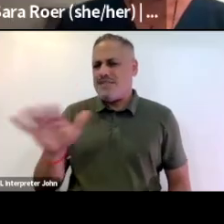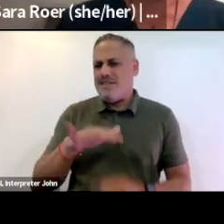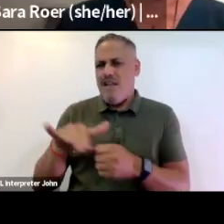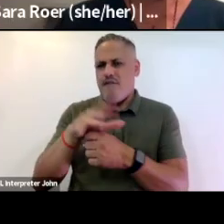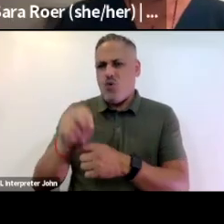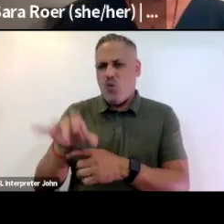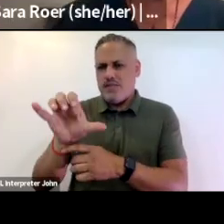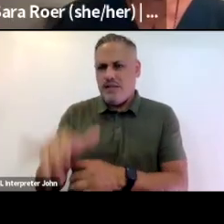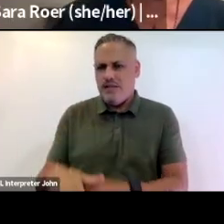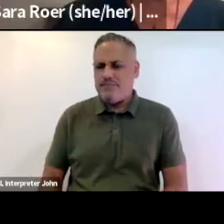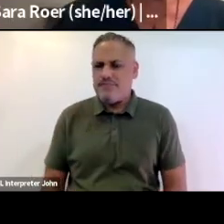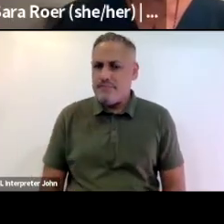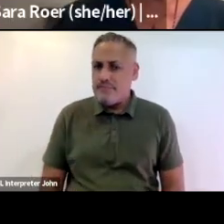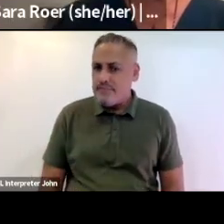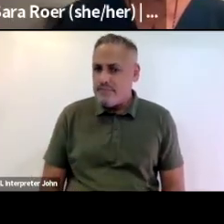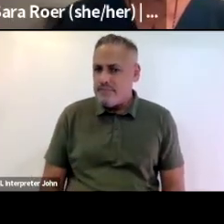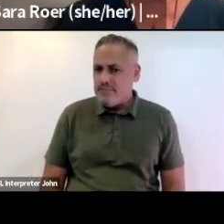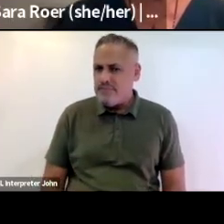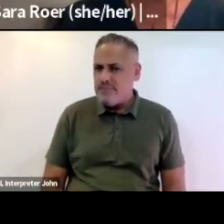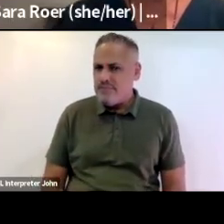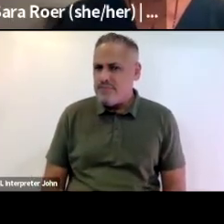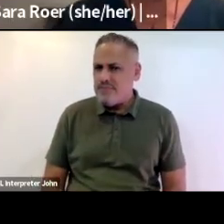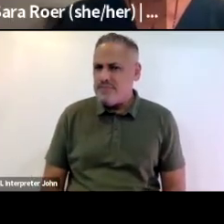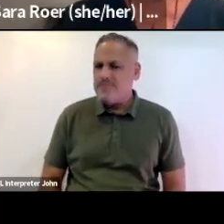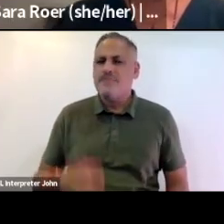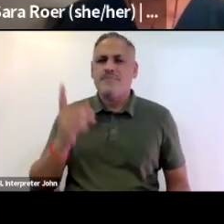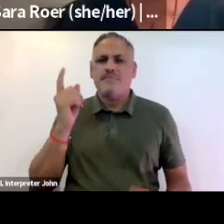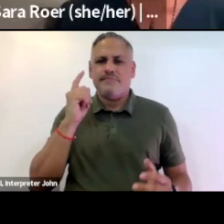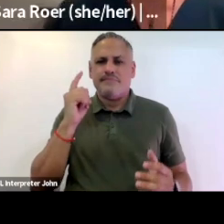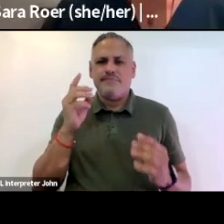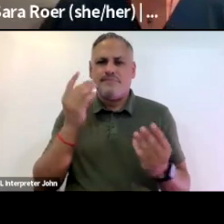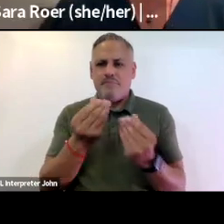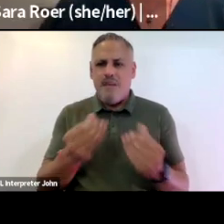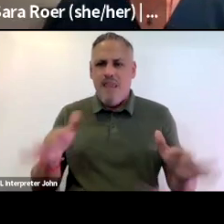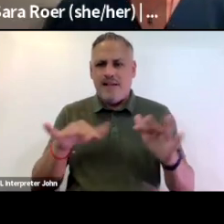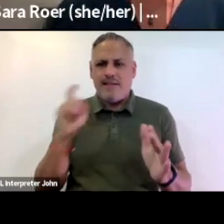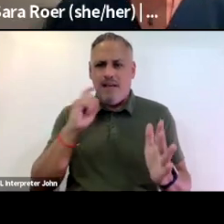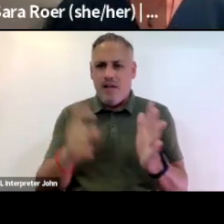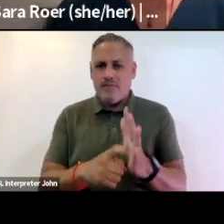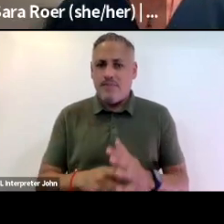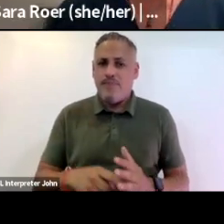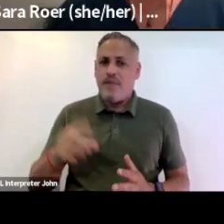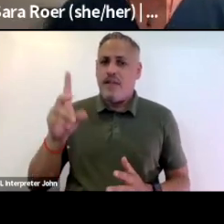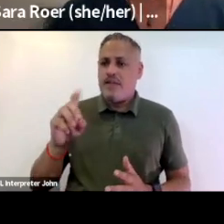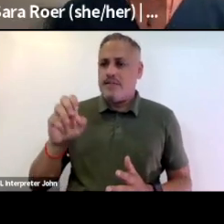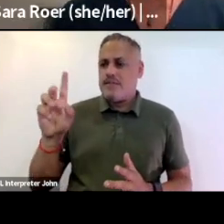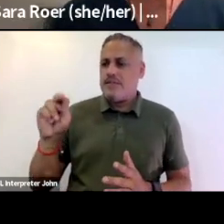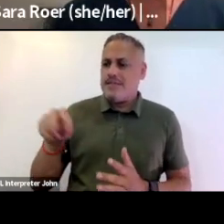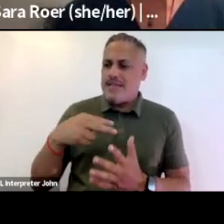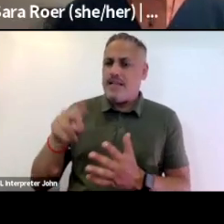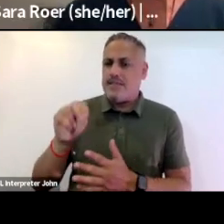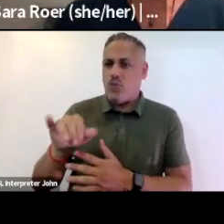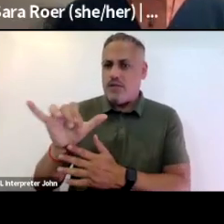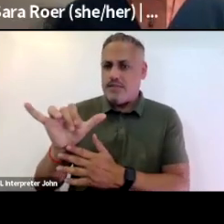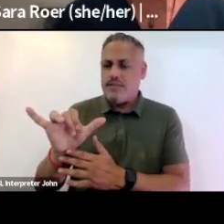City. I'll move us into our land acknowledgement. Dance.NYC would like to recognize our